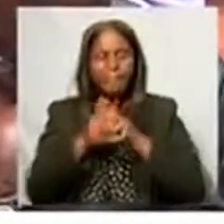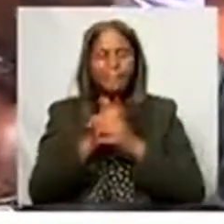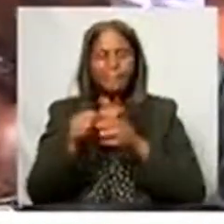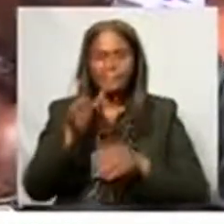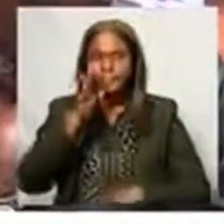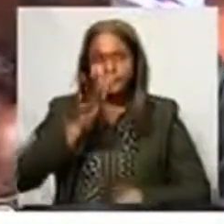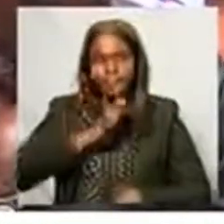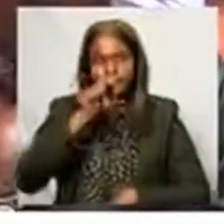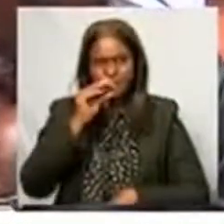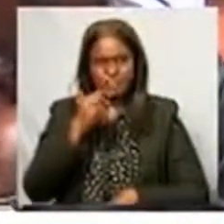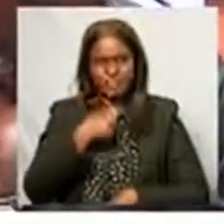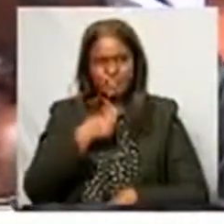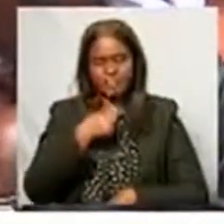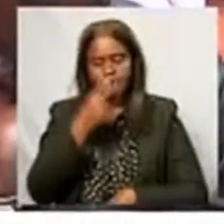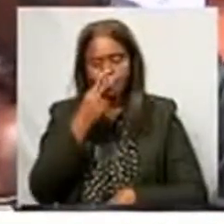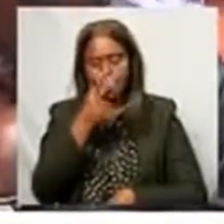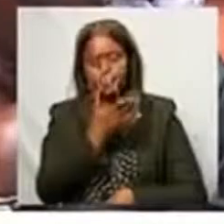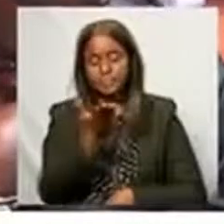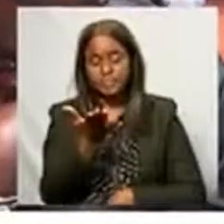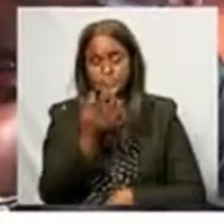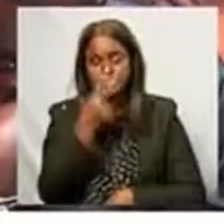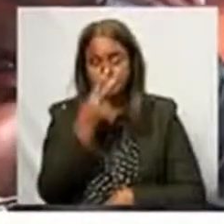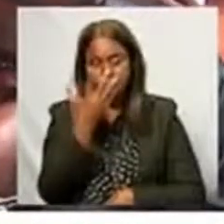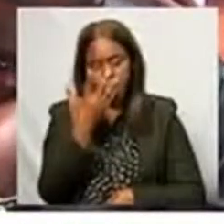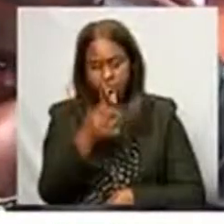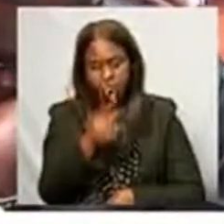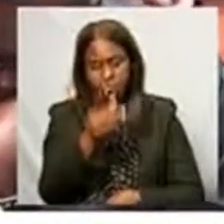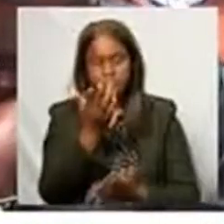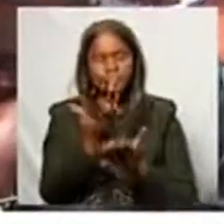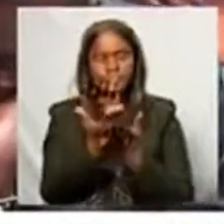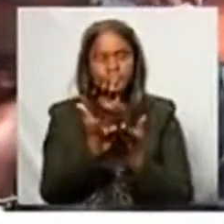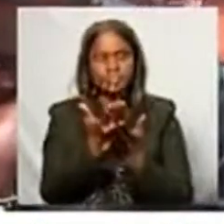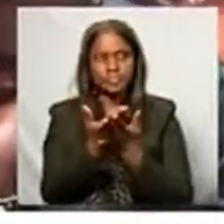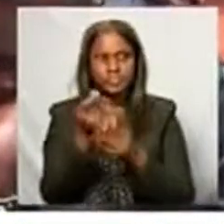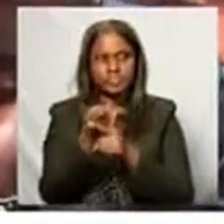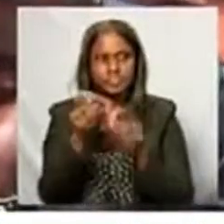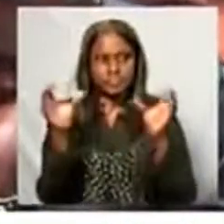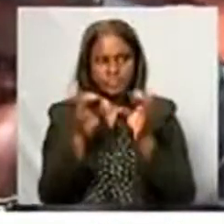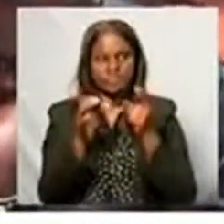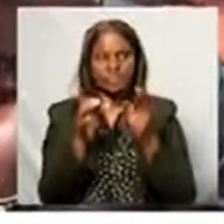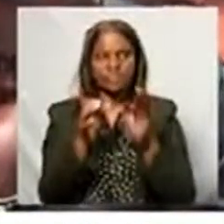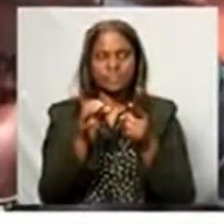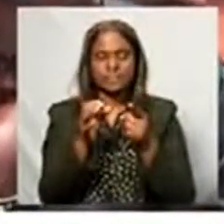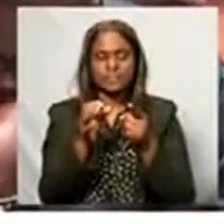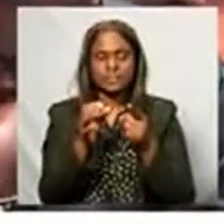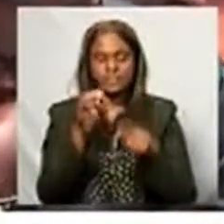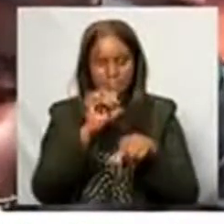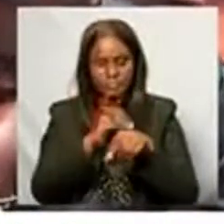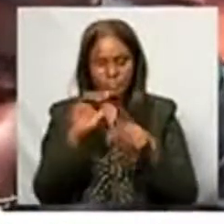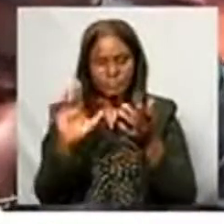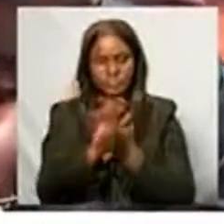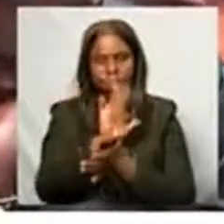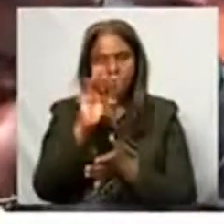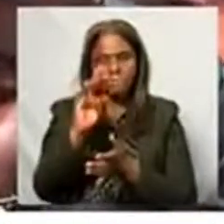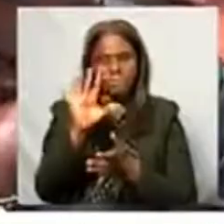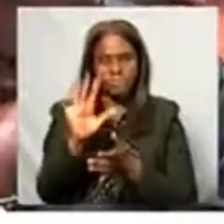Madam Speaker, when I look at the recommendations by the committee on page